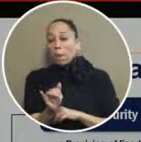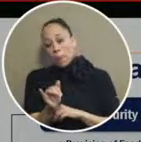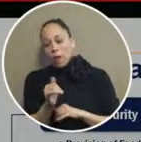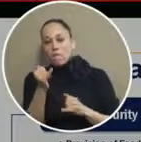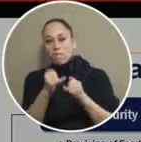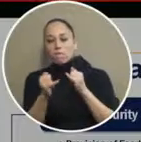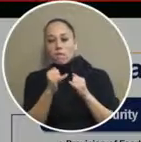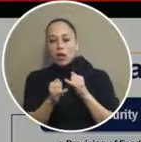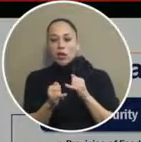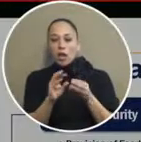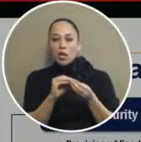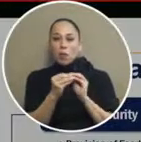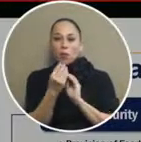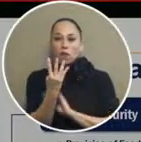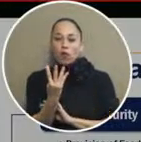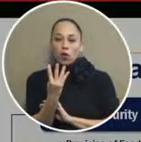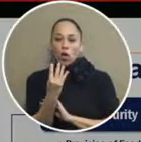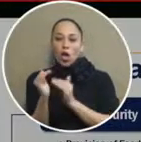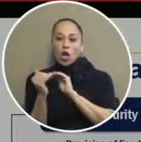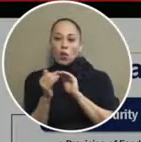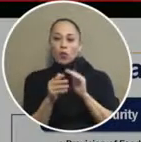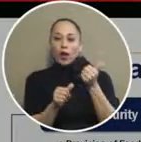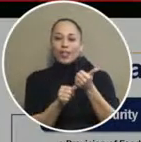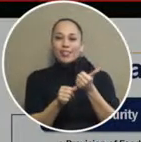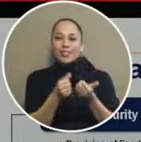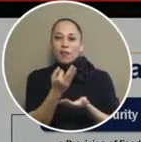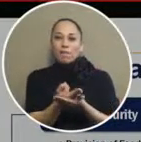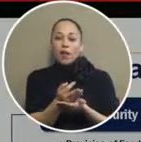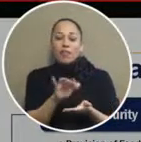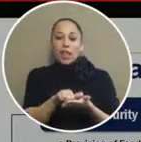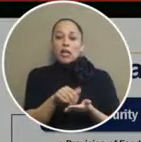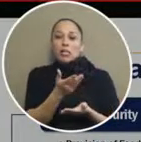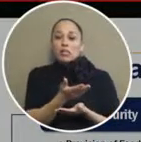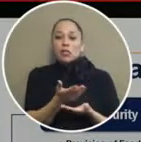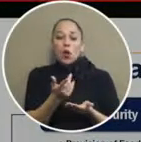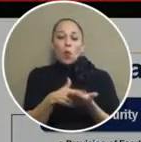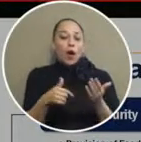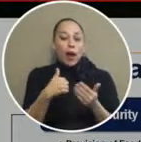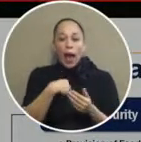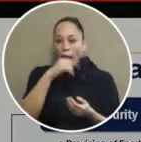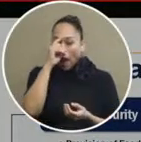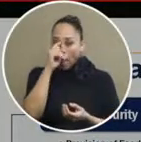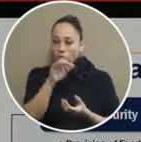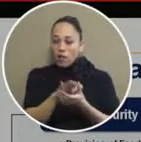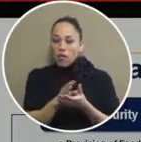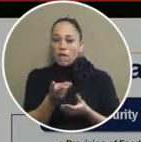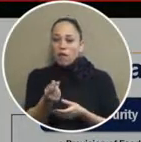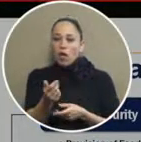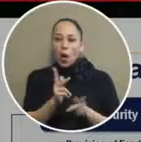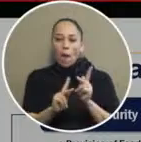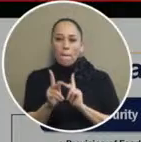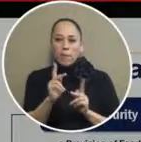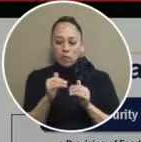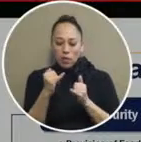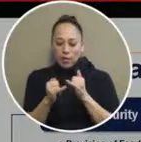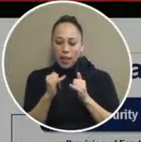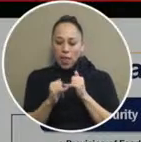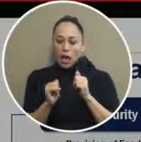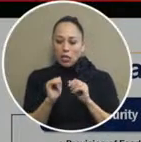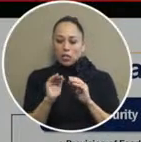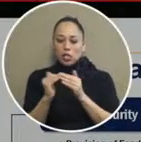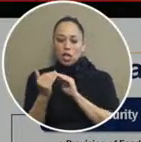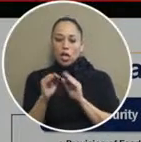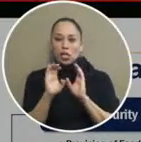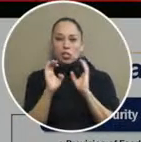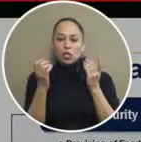Finally, number 4, the Community Assistance Fund. This is something that I believe several folks spoke to at the last council meeting. We